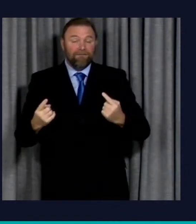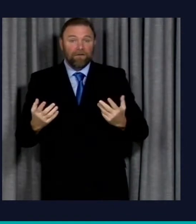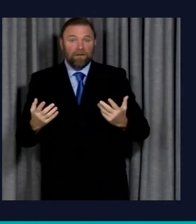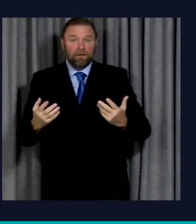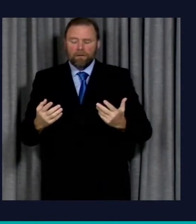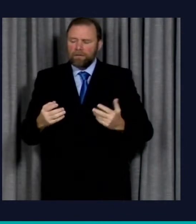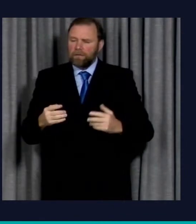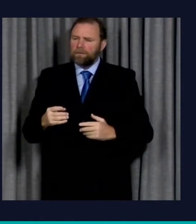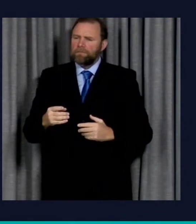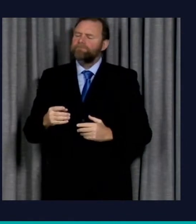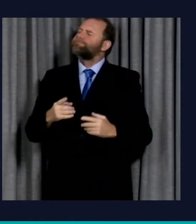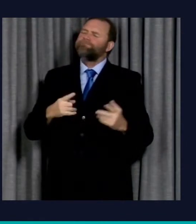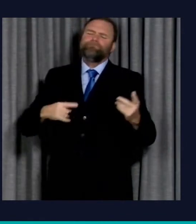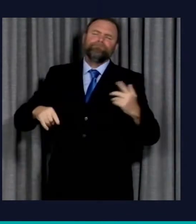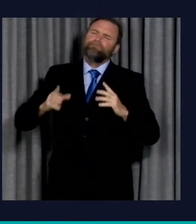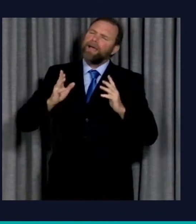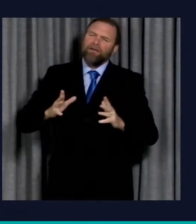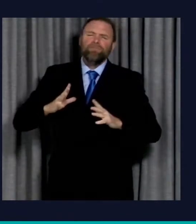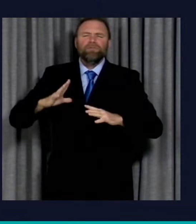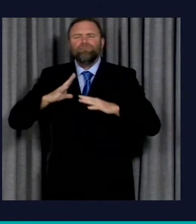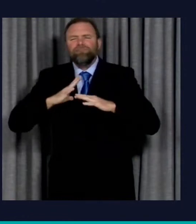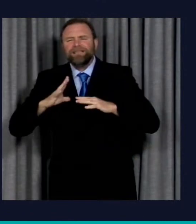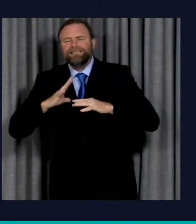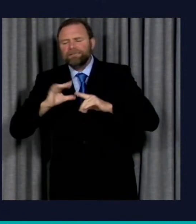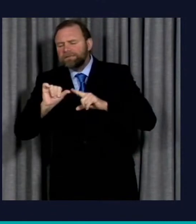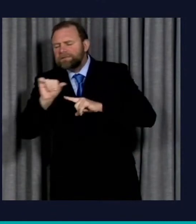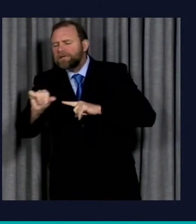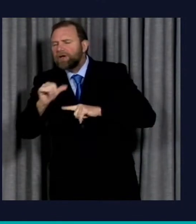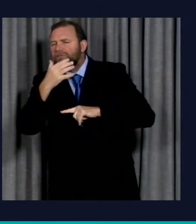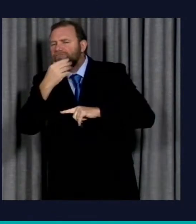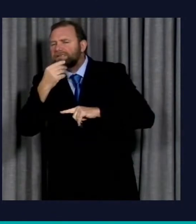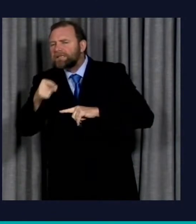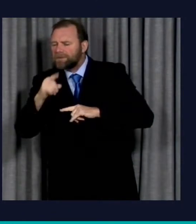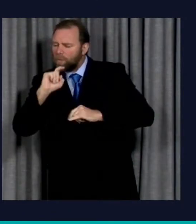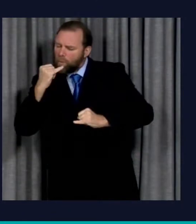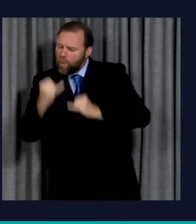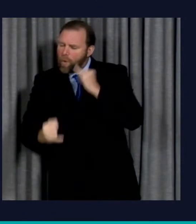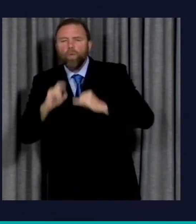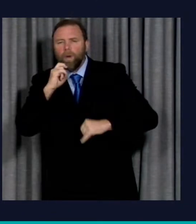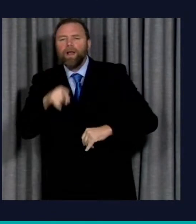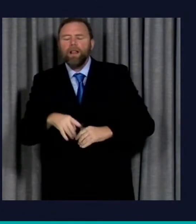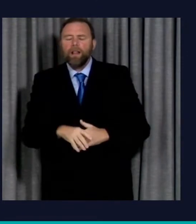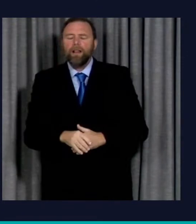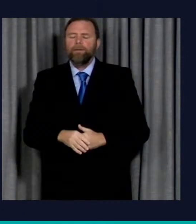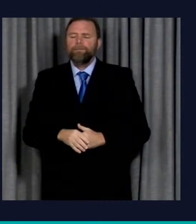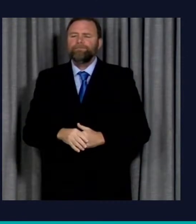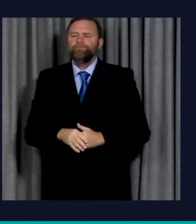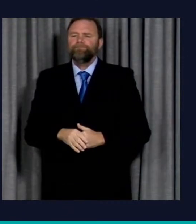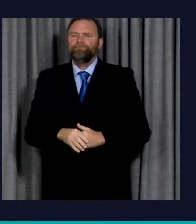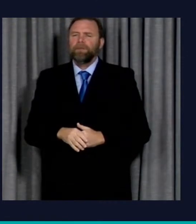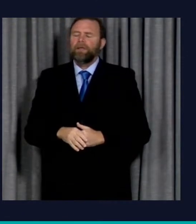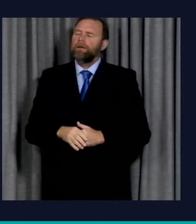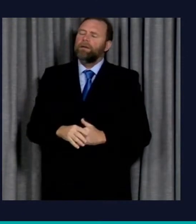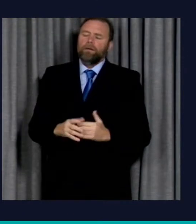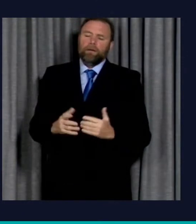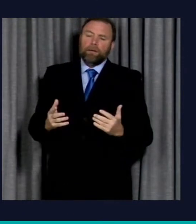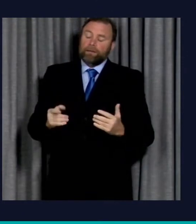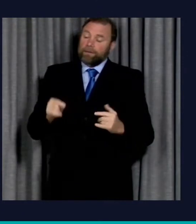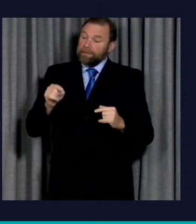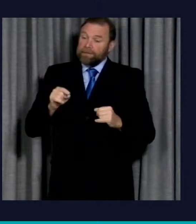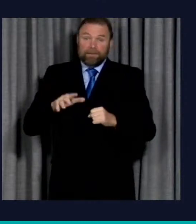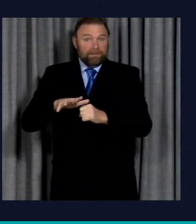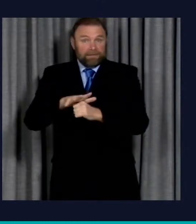Christmas, we have to be prepared for that situation to worsen. It is an incredibly